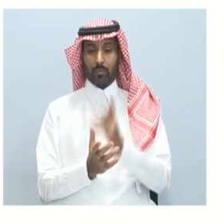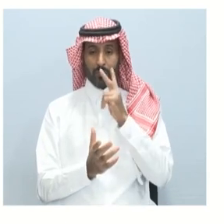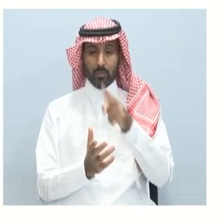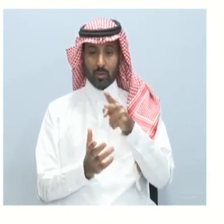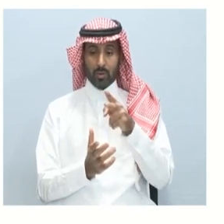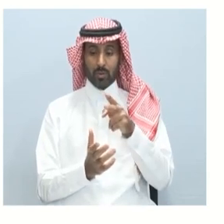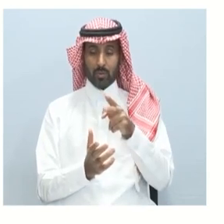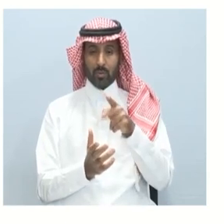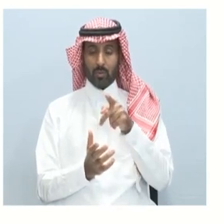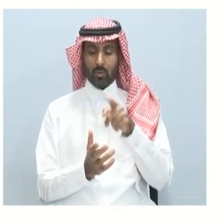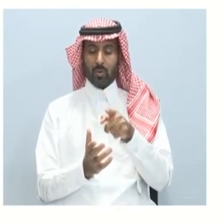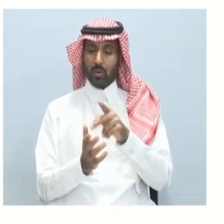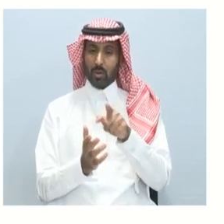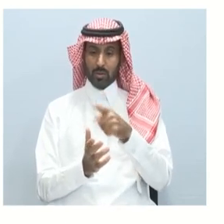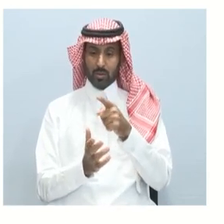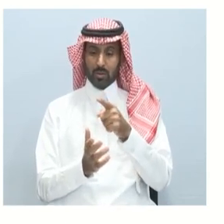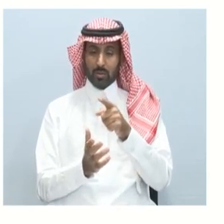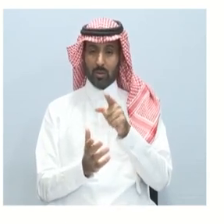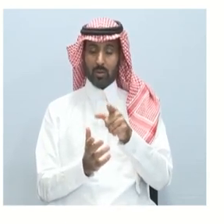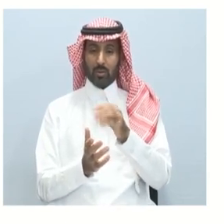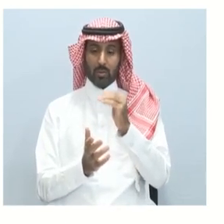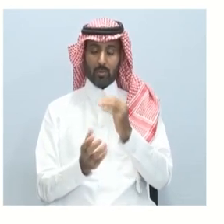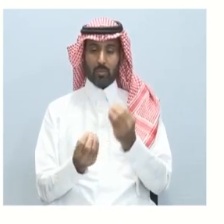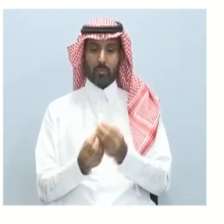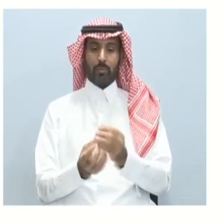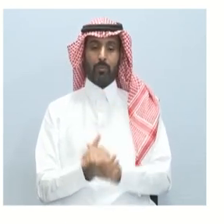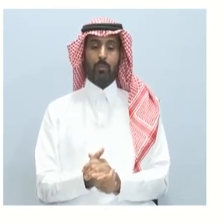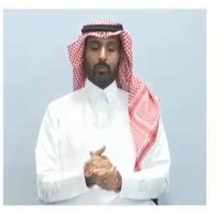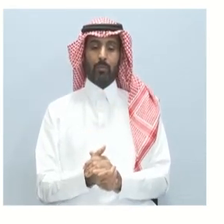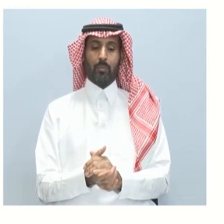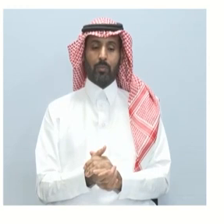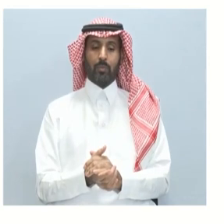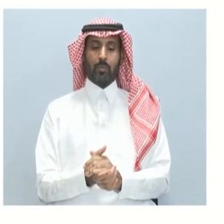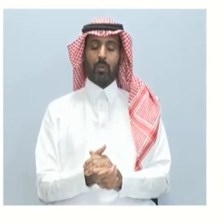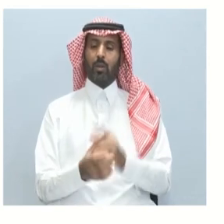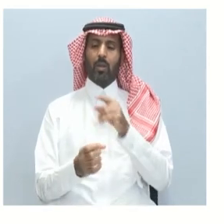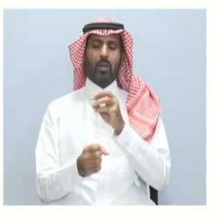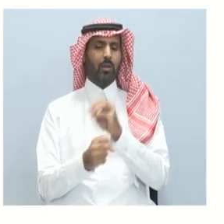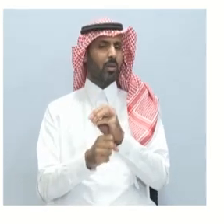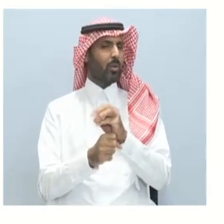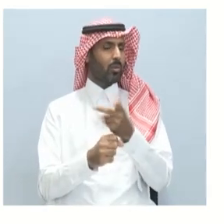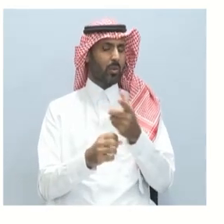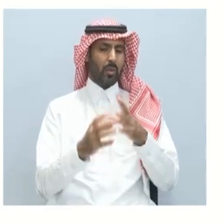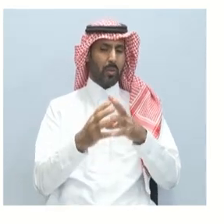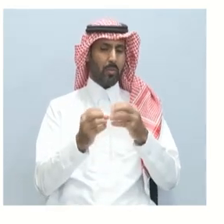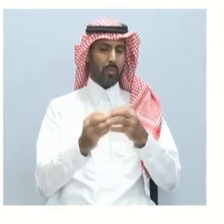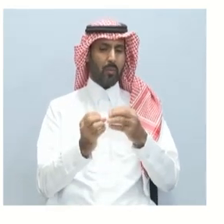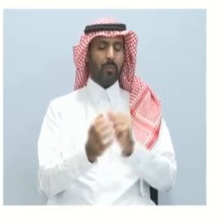your answers with me. So we have the first question. Explain the meaning of